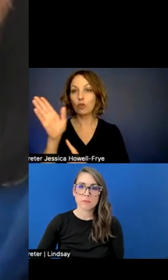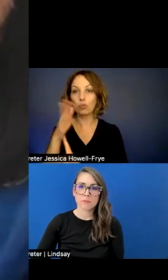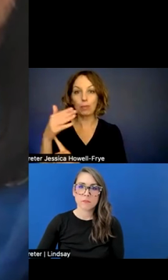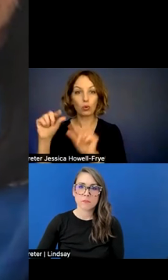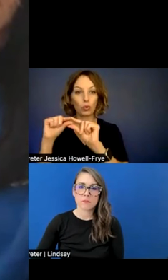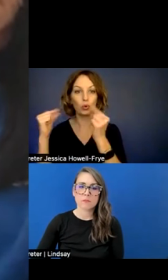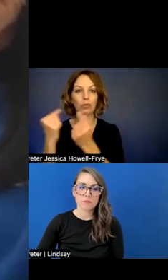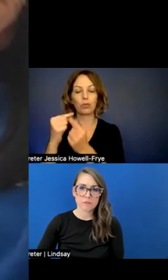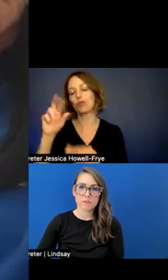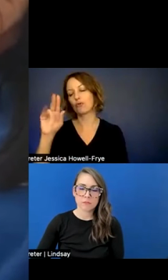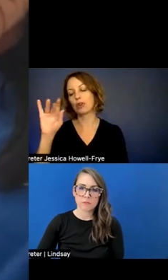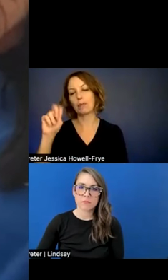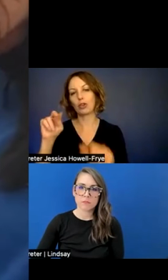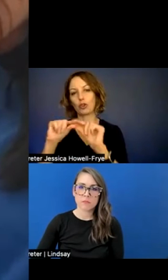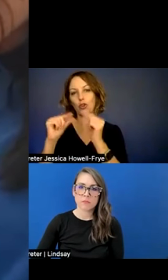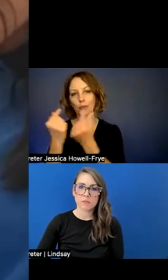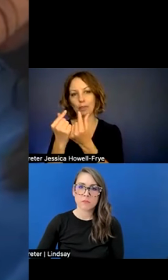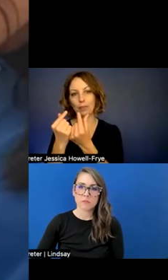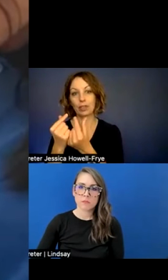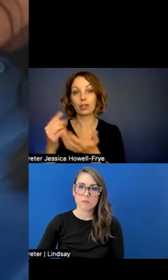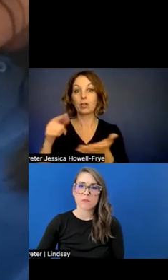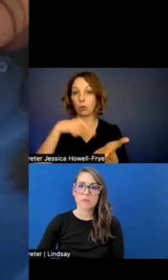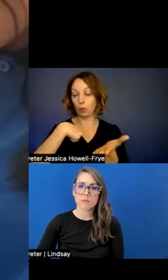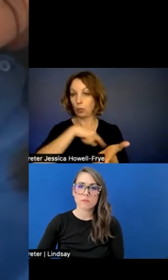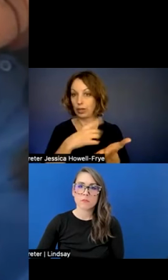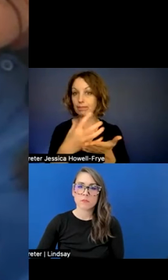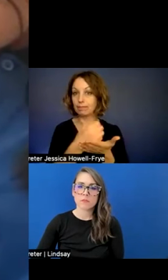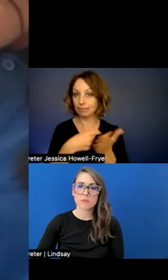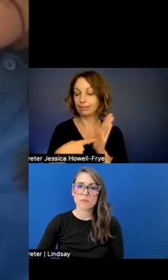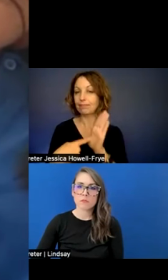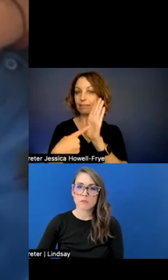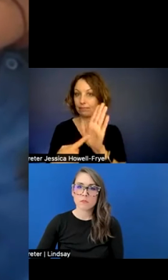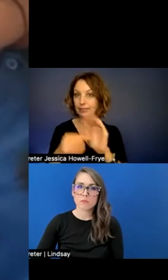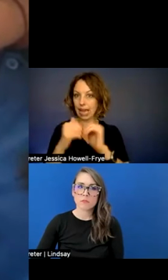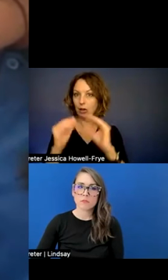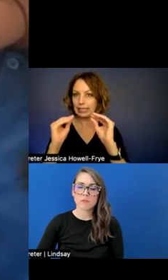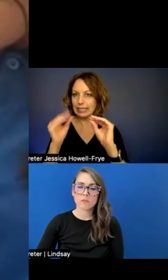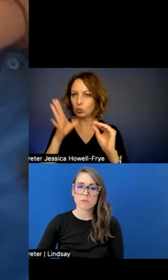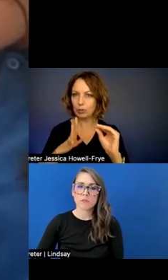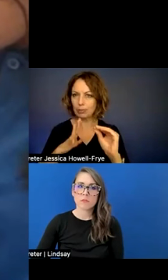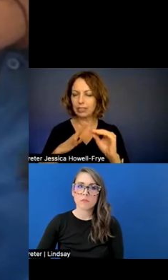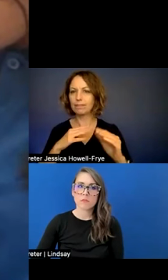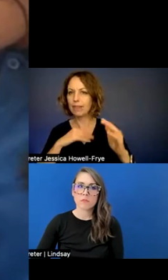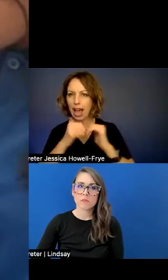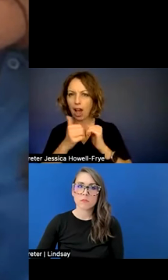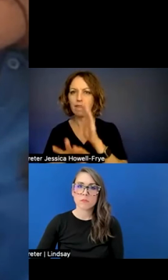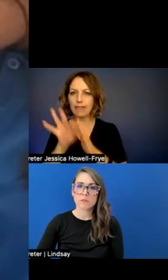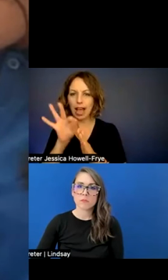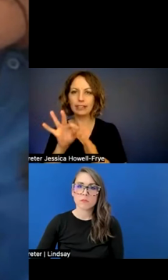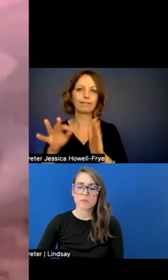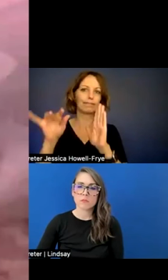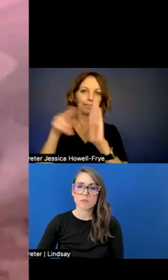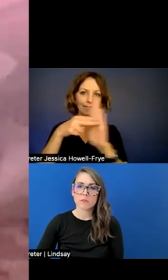to this group were used to acquire breast models that are being used to teach women what they are looking for when they do a breast